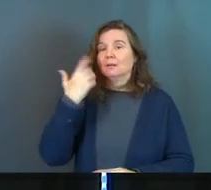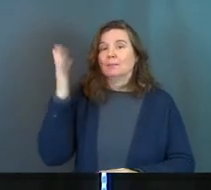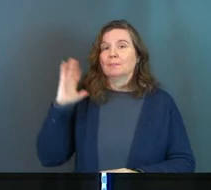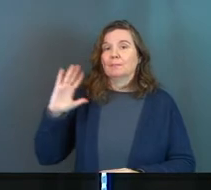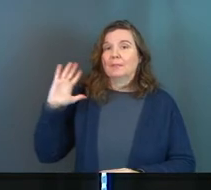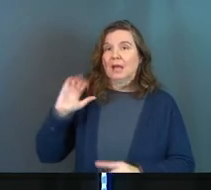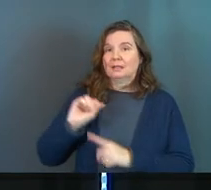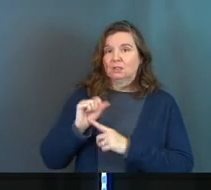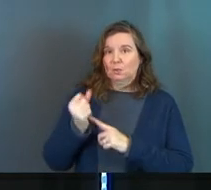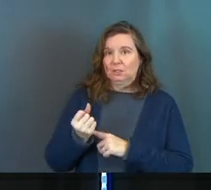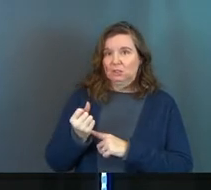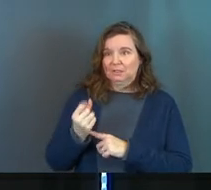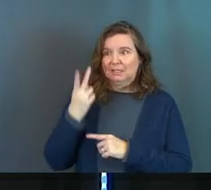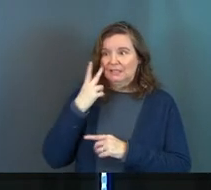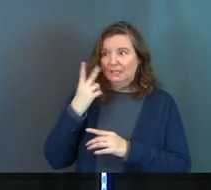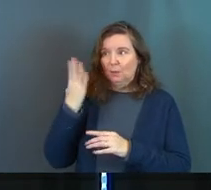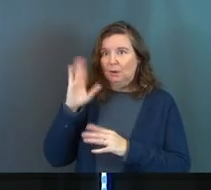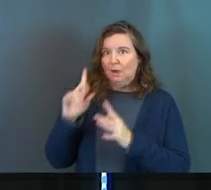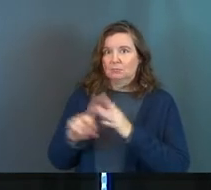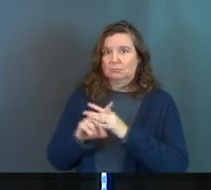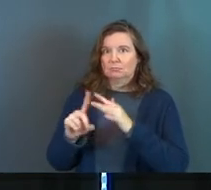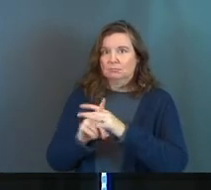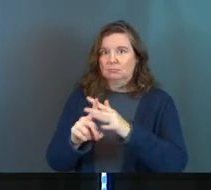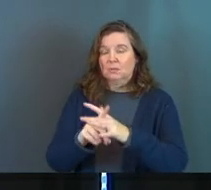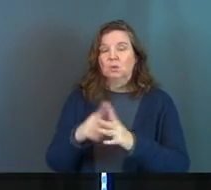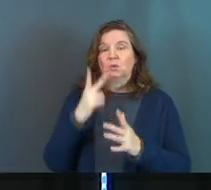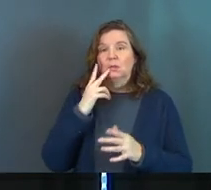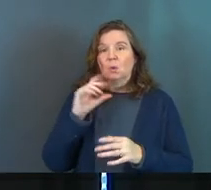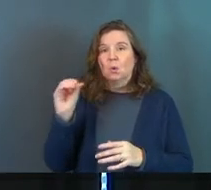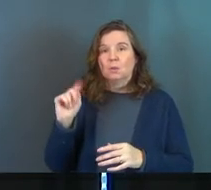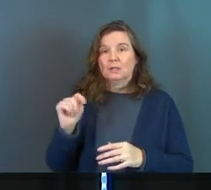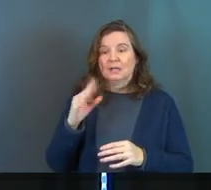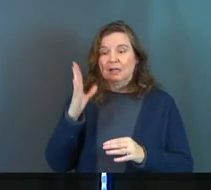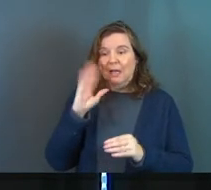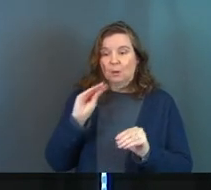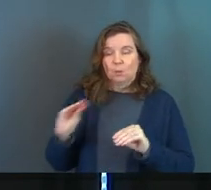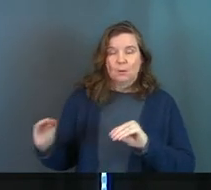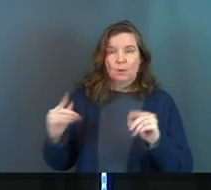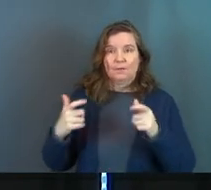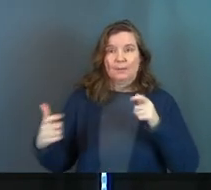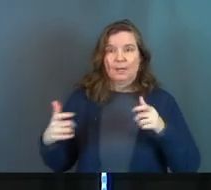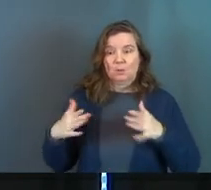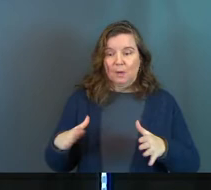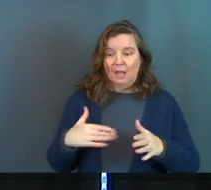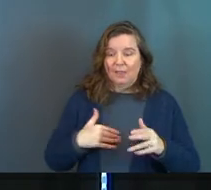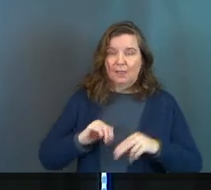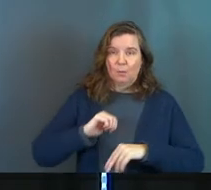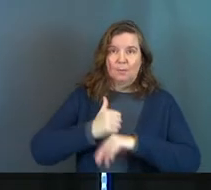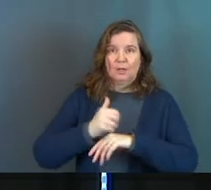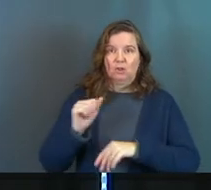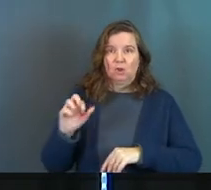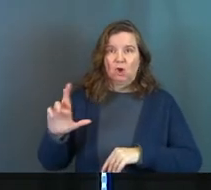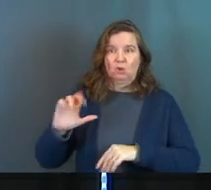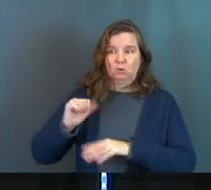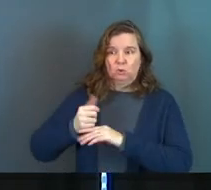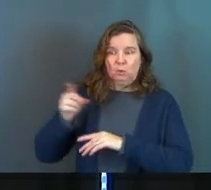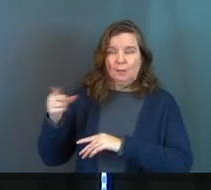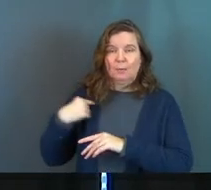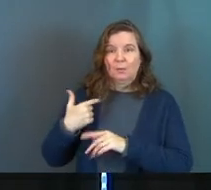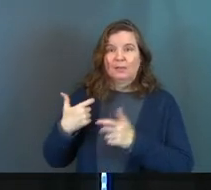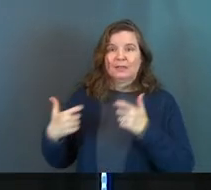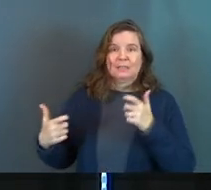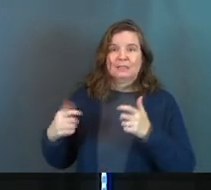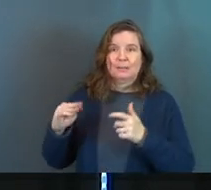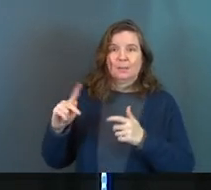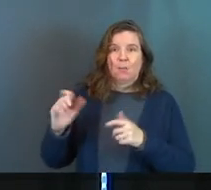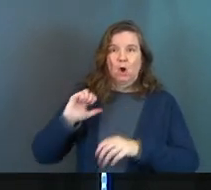circumstances. You'll see all throughout the Old Testament, God would move in a massive way and they would build this altar to him. And it would be